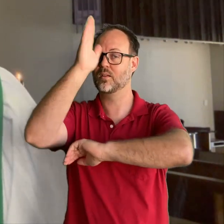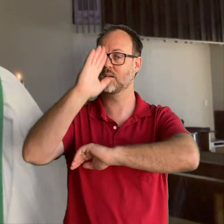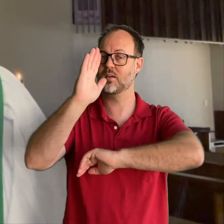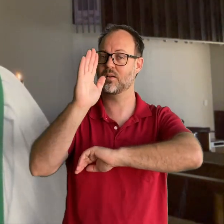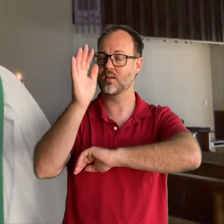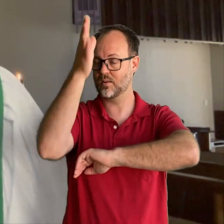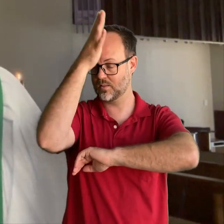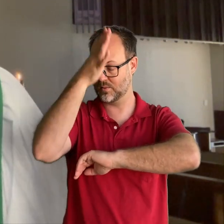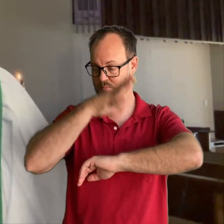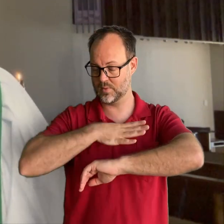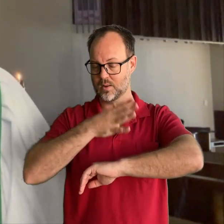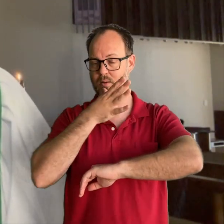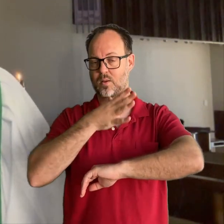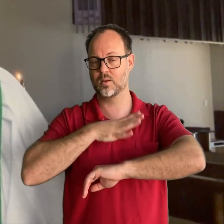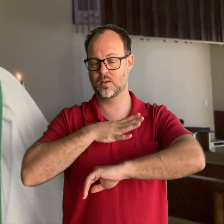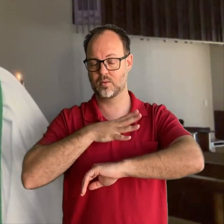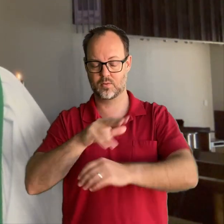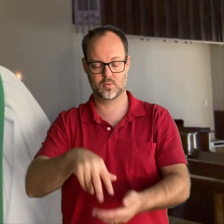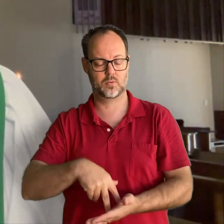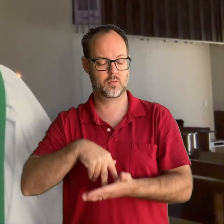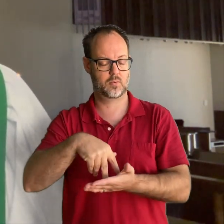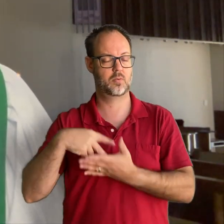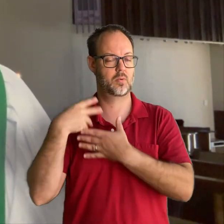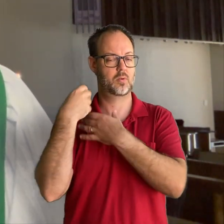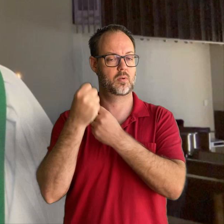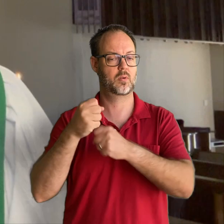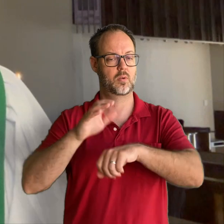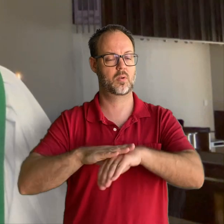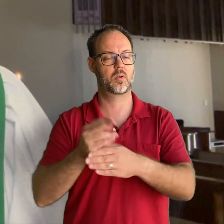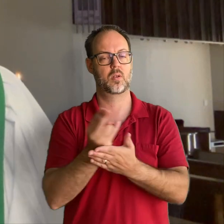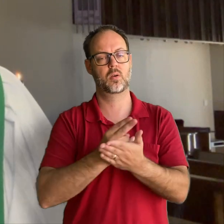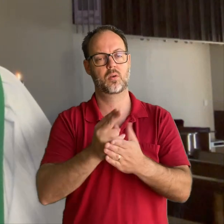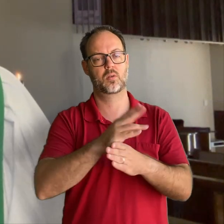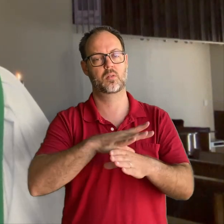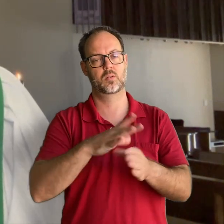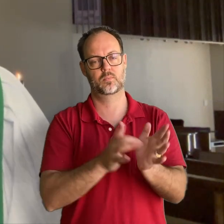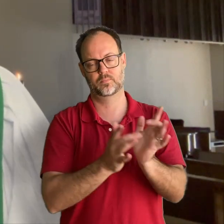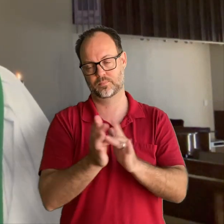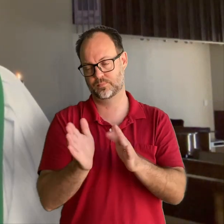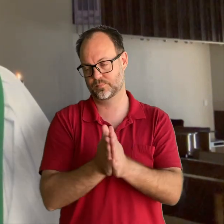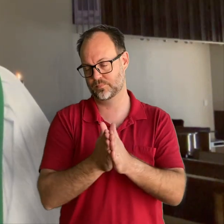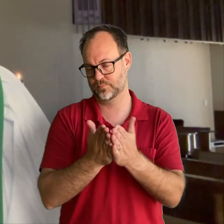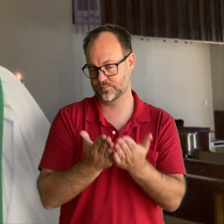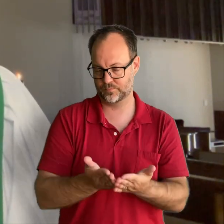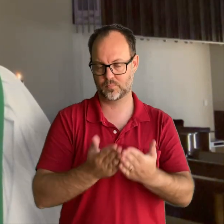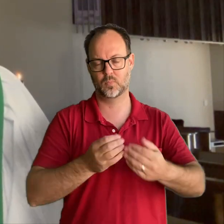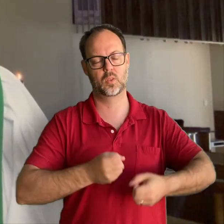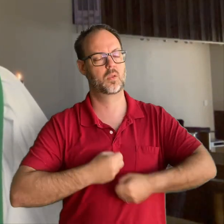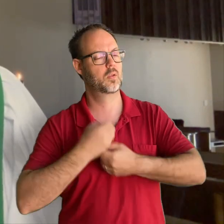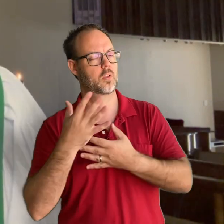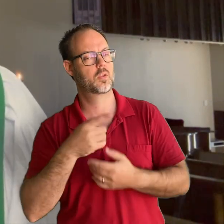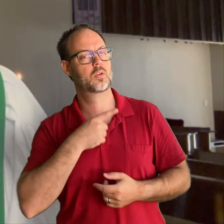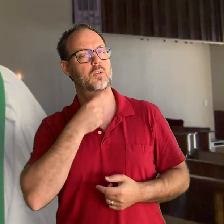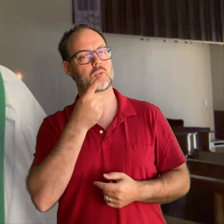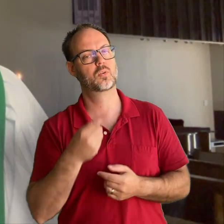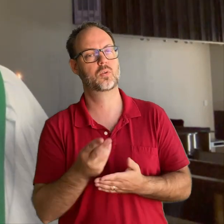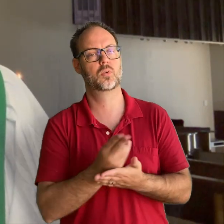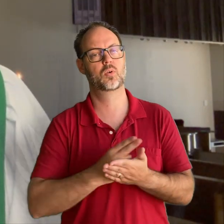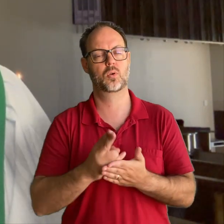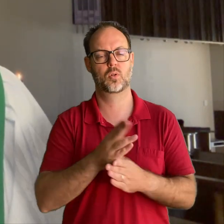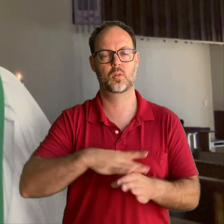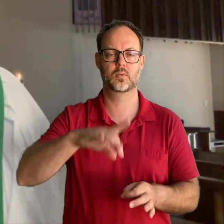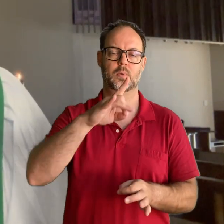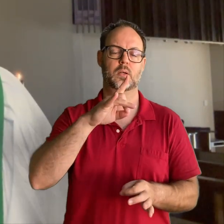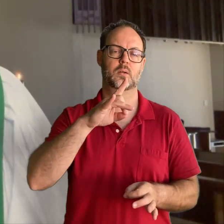godly men and women stood firm on Holy Scripture, and they confessed the truth of the